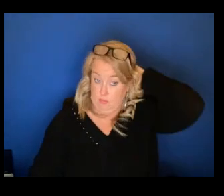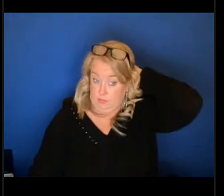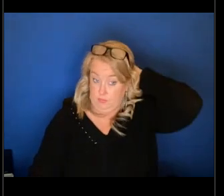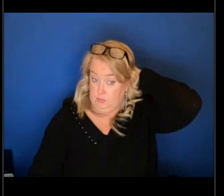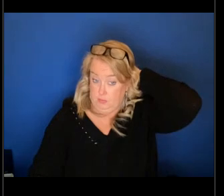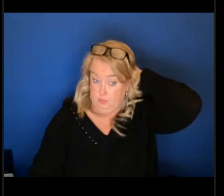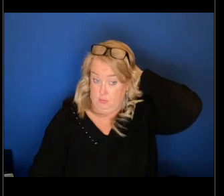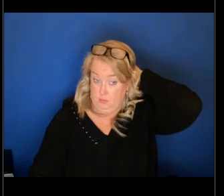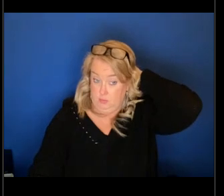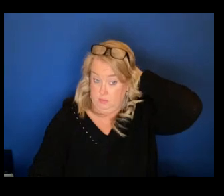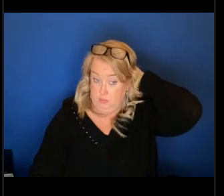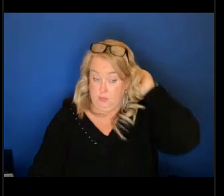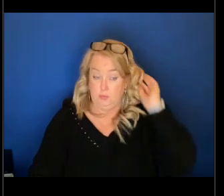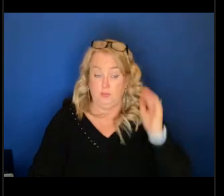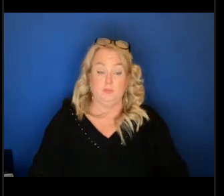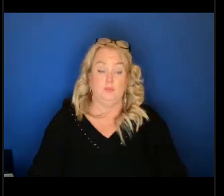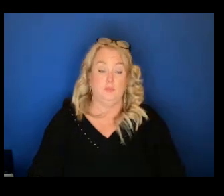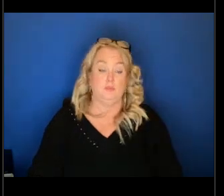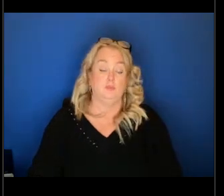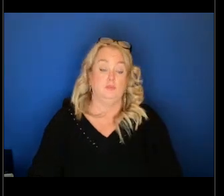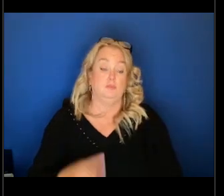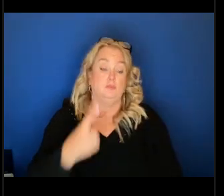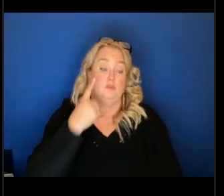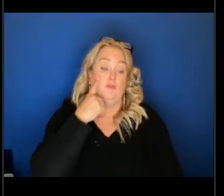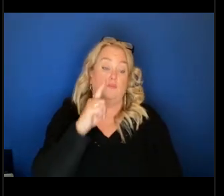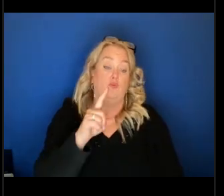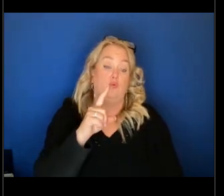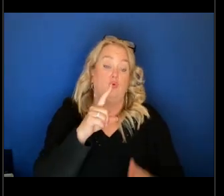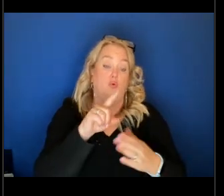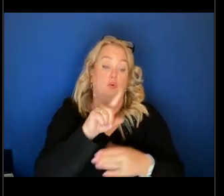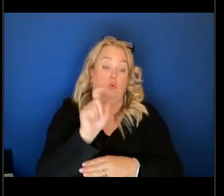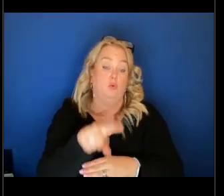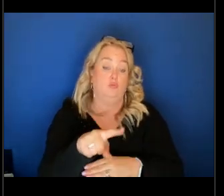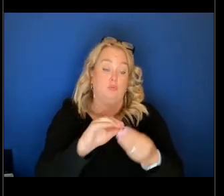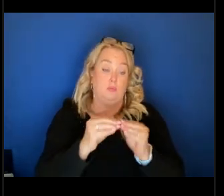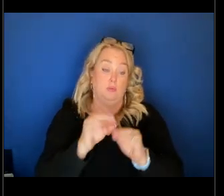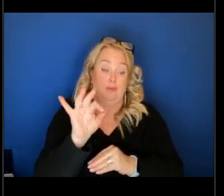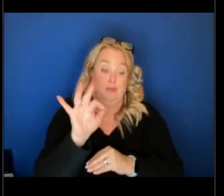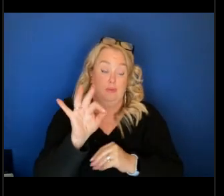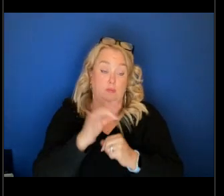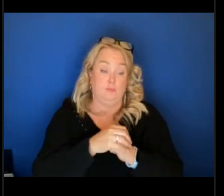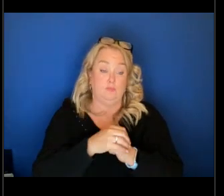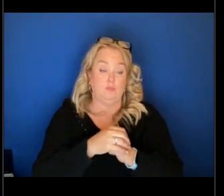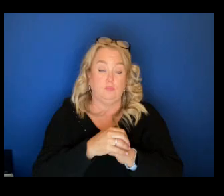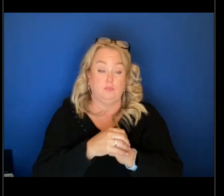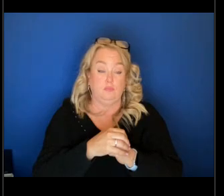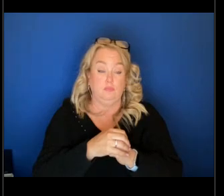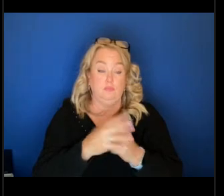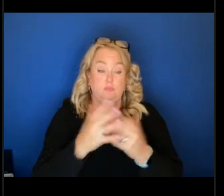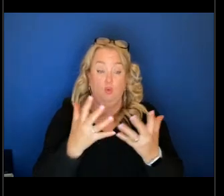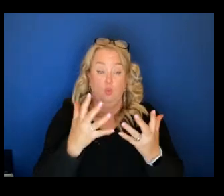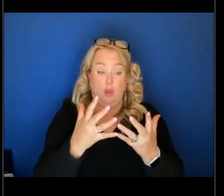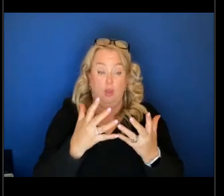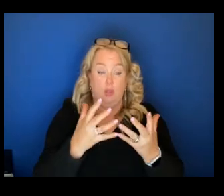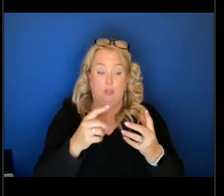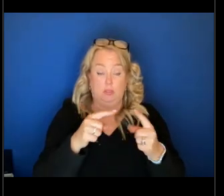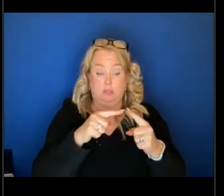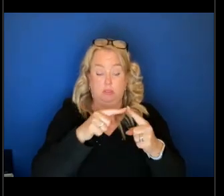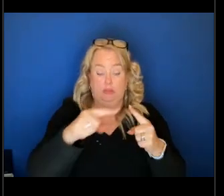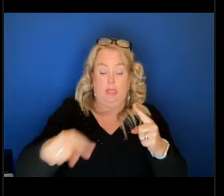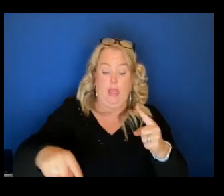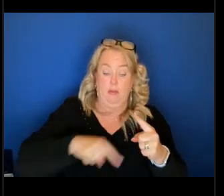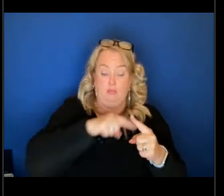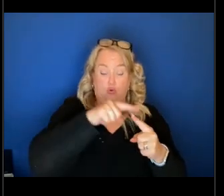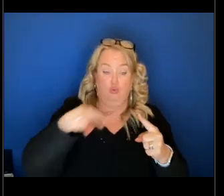Thanks, Crystal. For our 9th knowledge check, a blank diameter turning